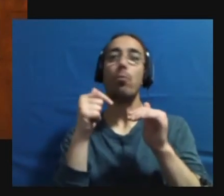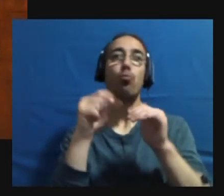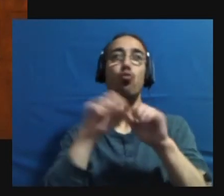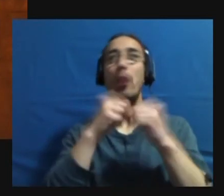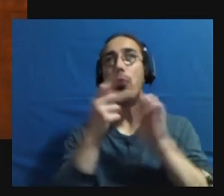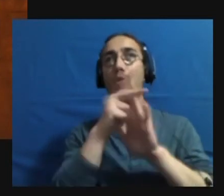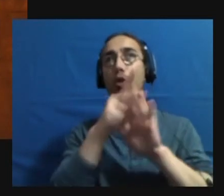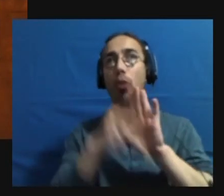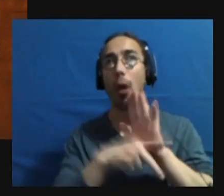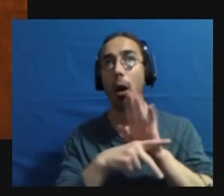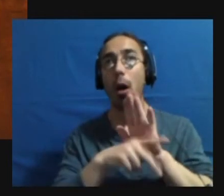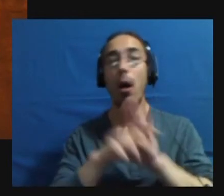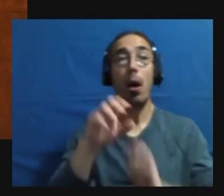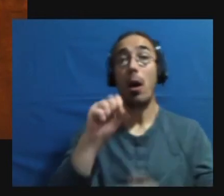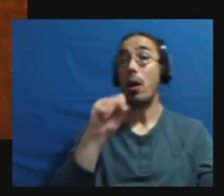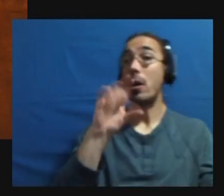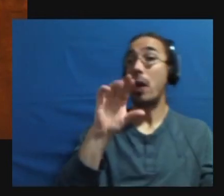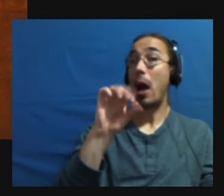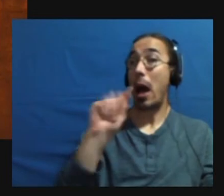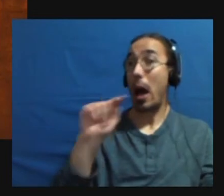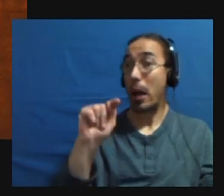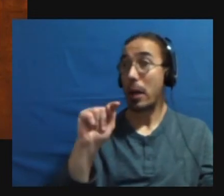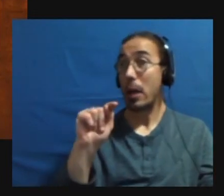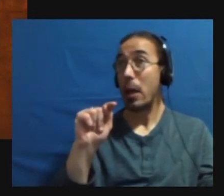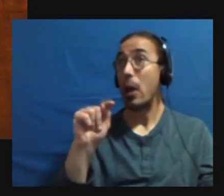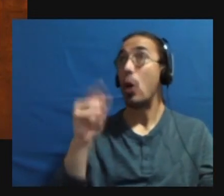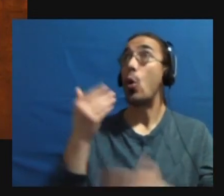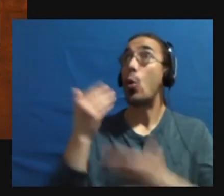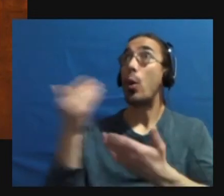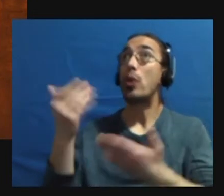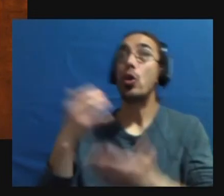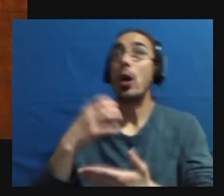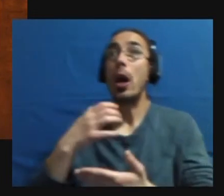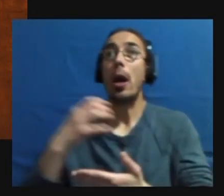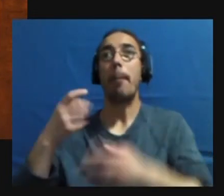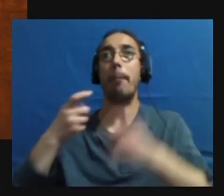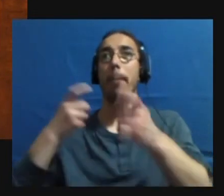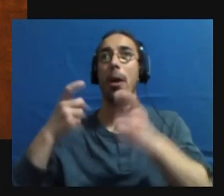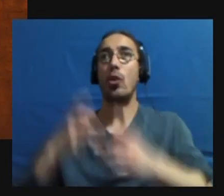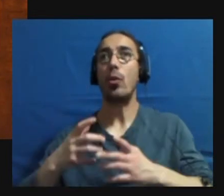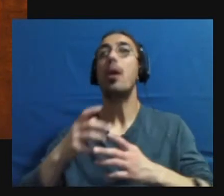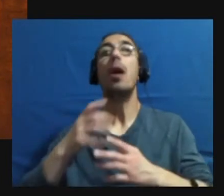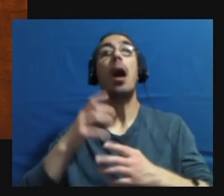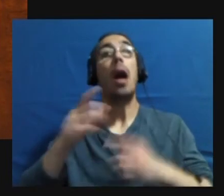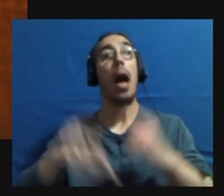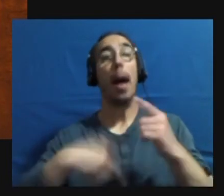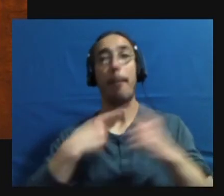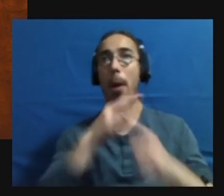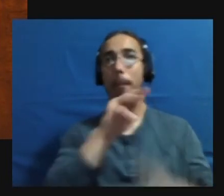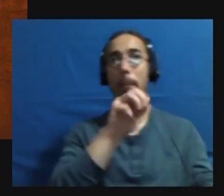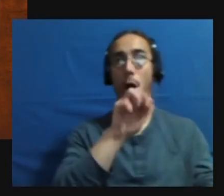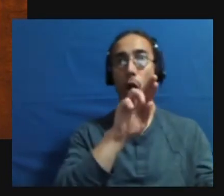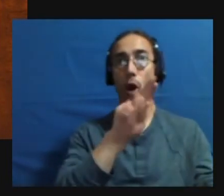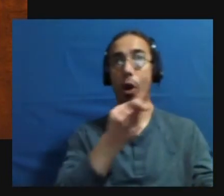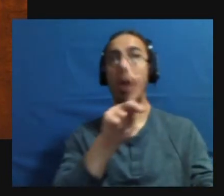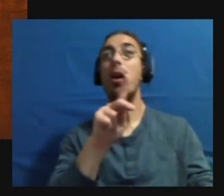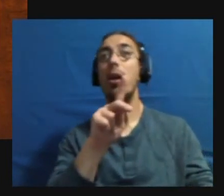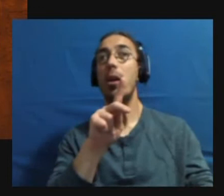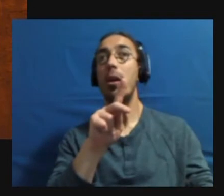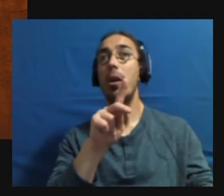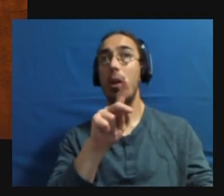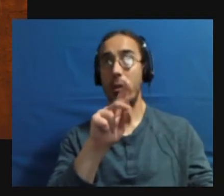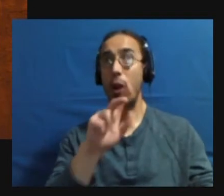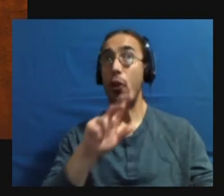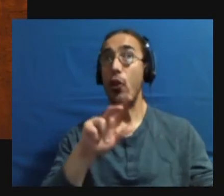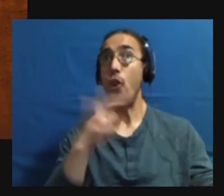Scott went to management and complained about Mark, ranting that he just wasn't a fit for the culture. Mark was let go after the third simple